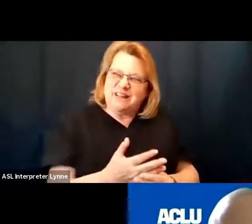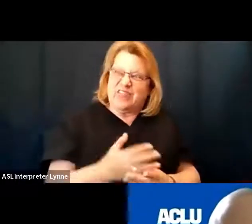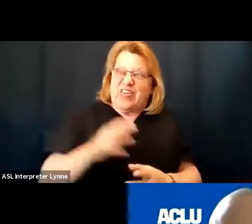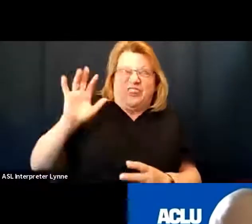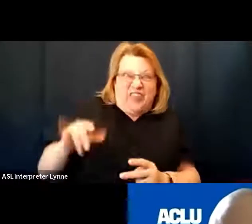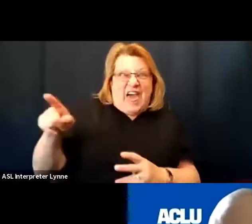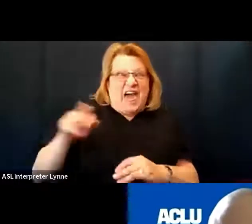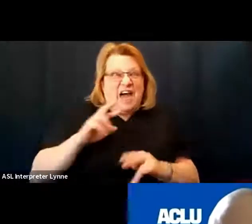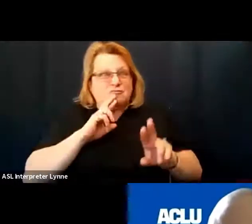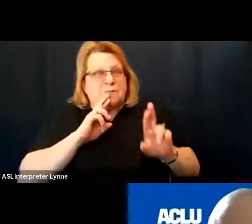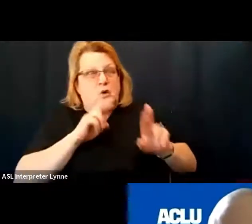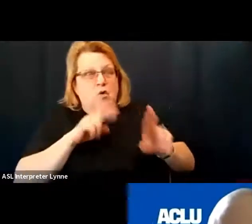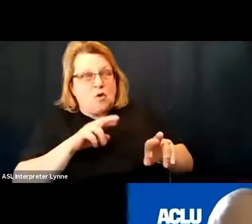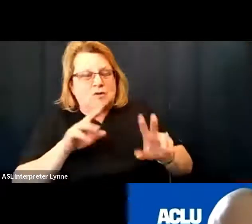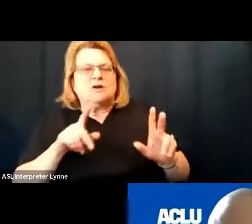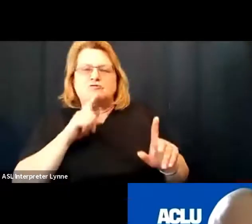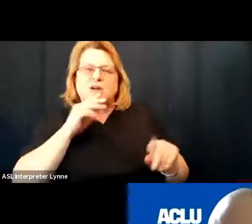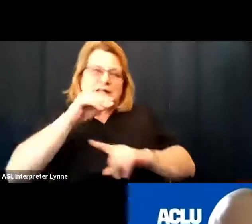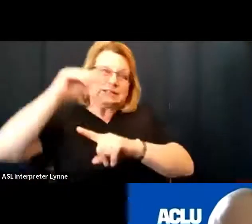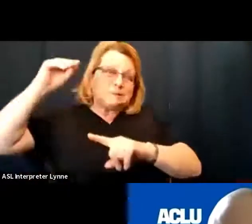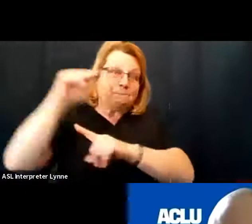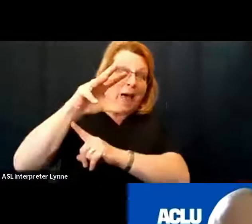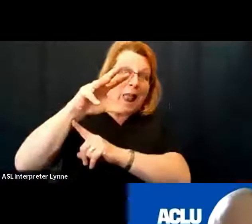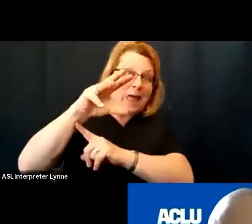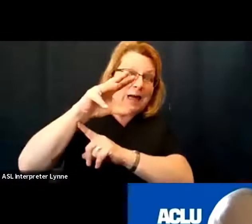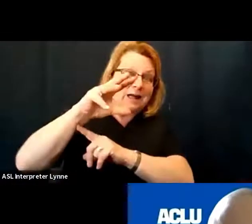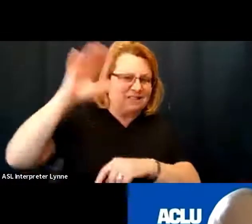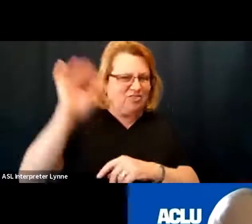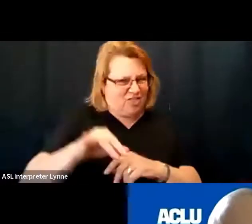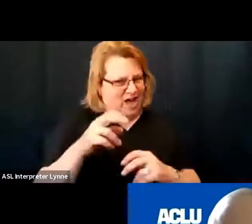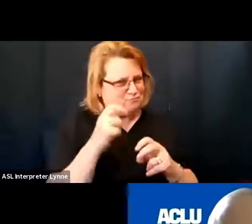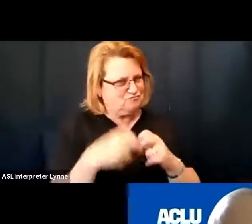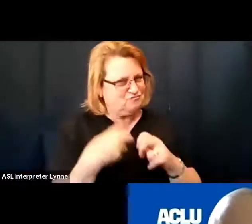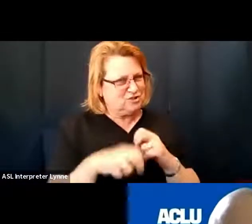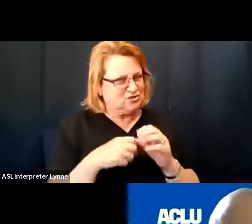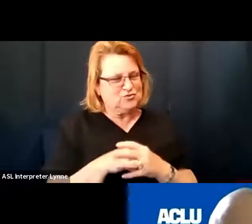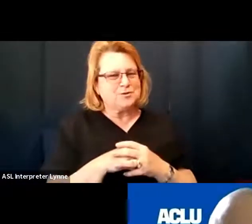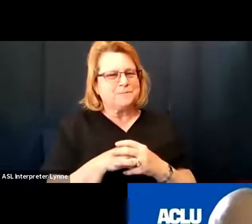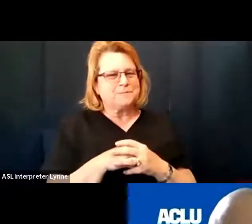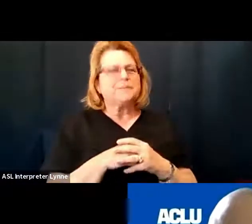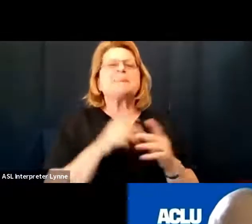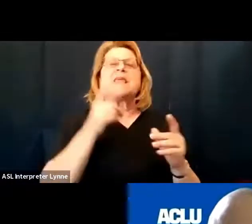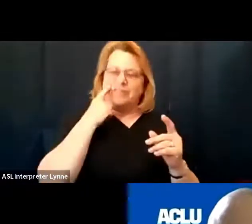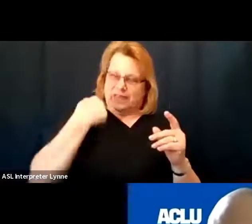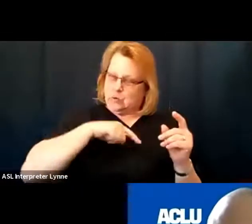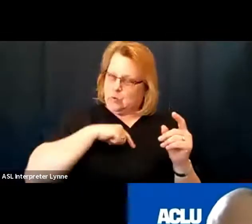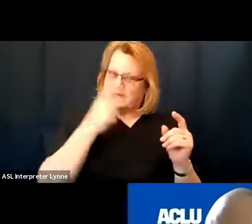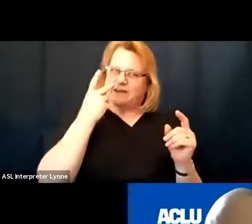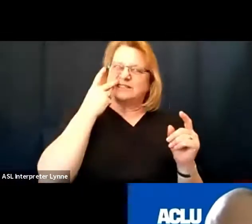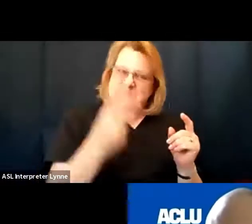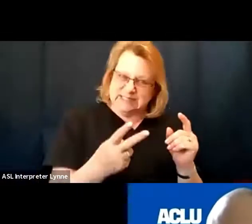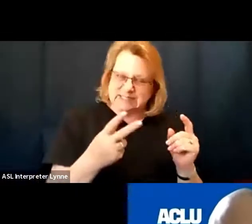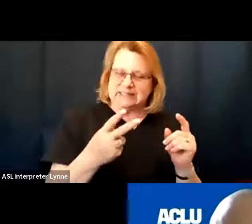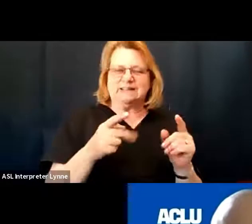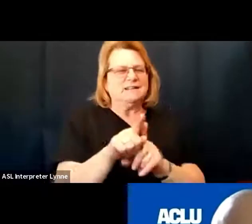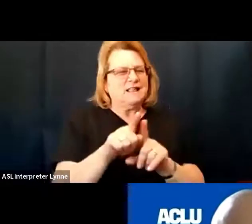really, the spotlight is placed on this issue. Mm-hmm. And I think what we've seen, I think again, the George Floyd